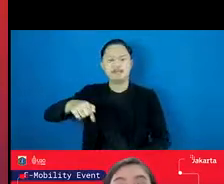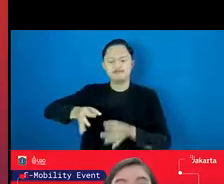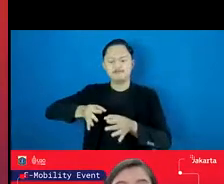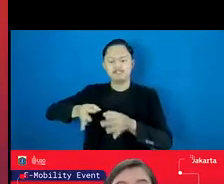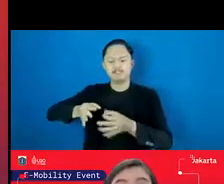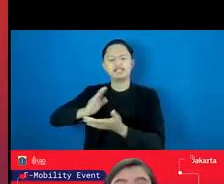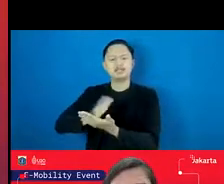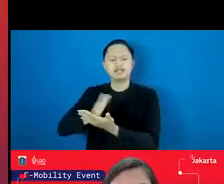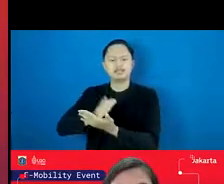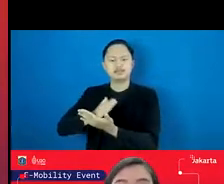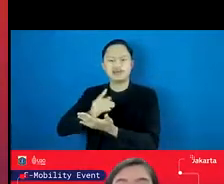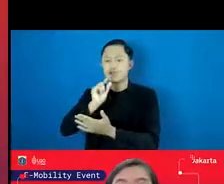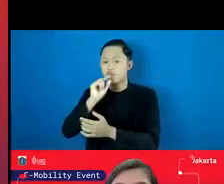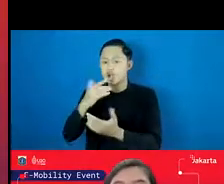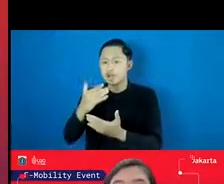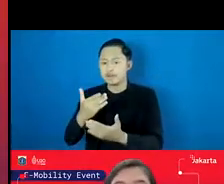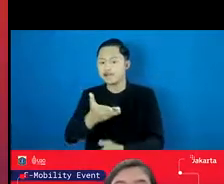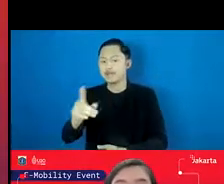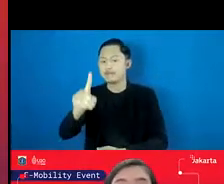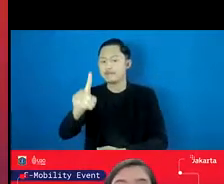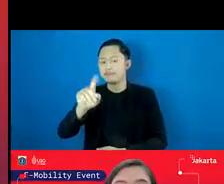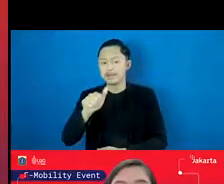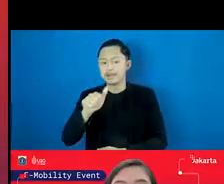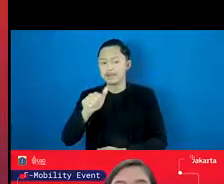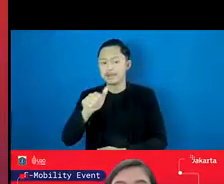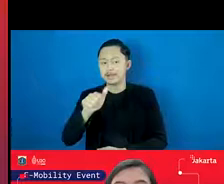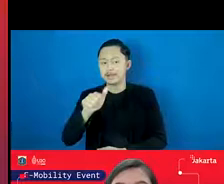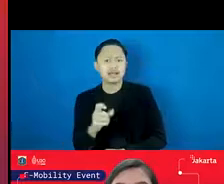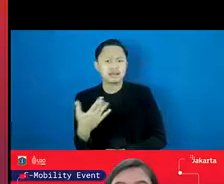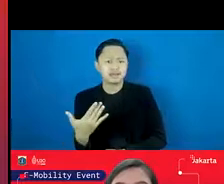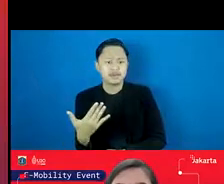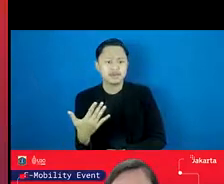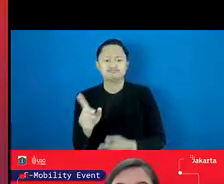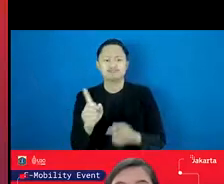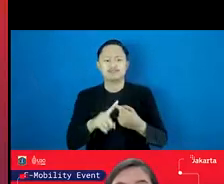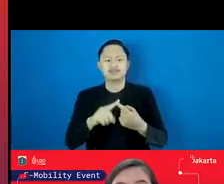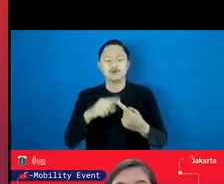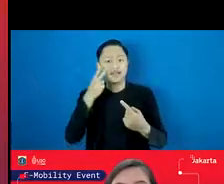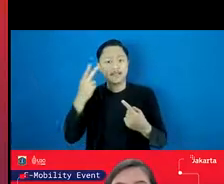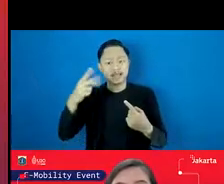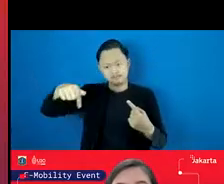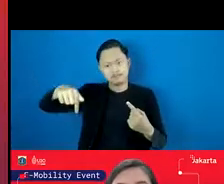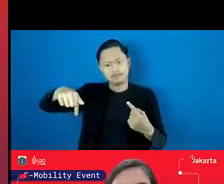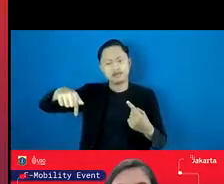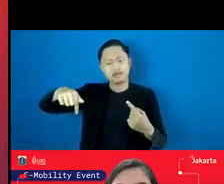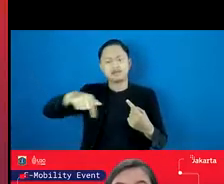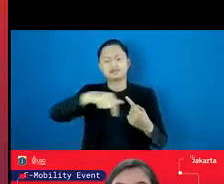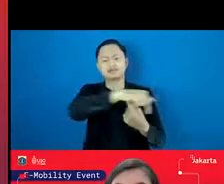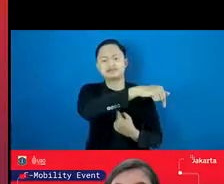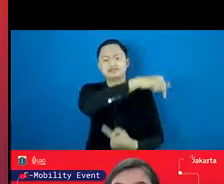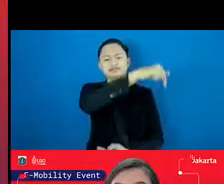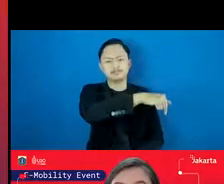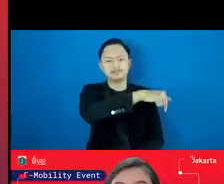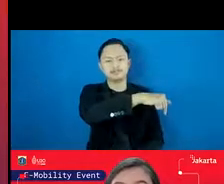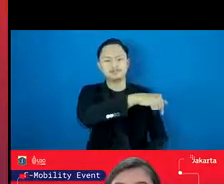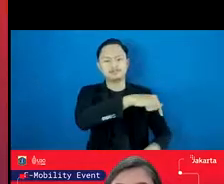available for you to use and how to use it. First, you may see the interpretation button or selection at the